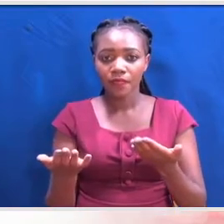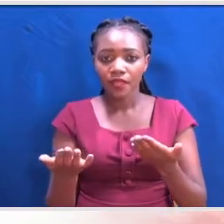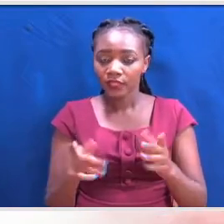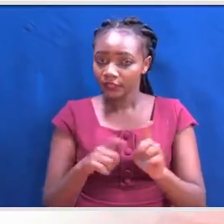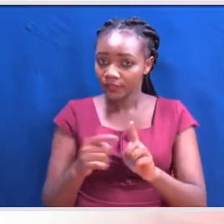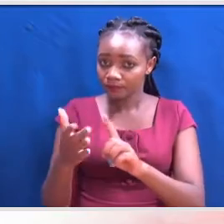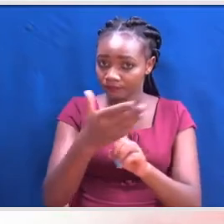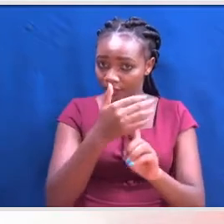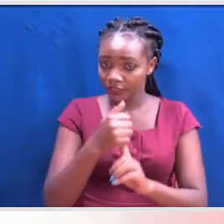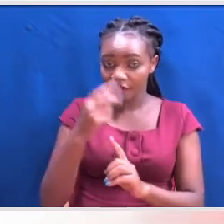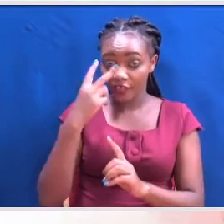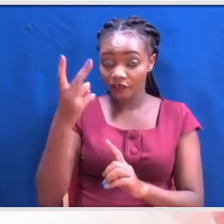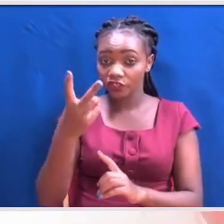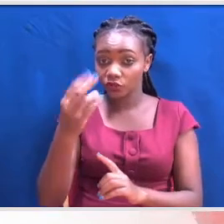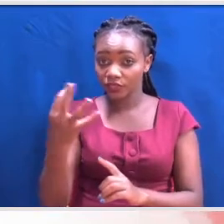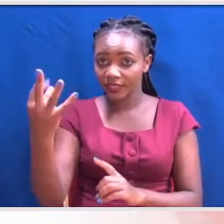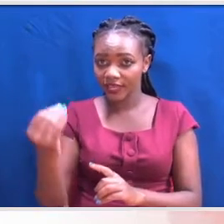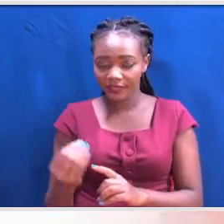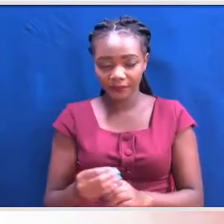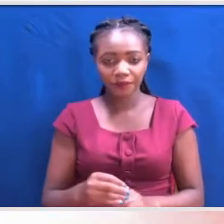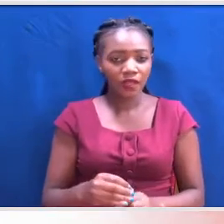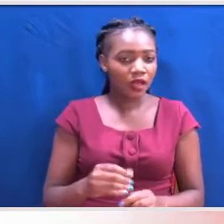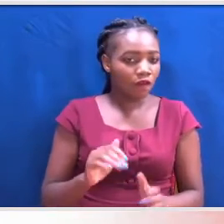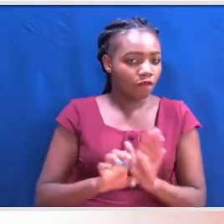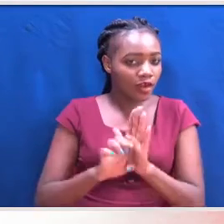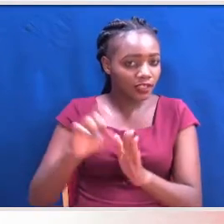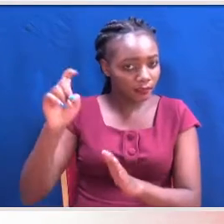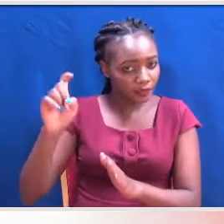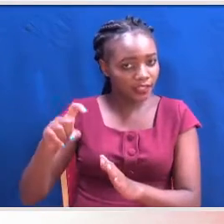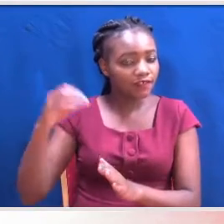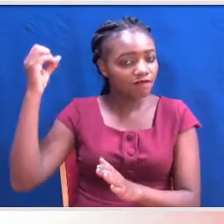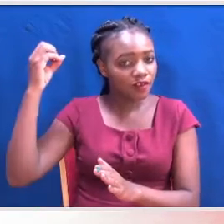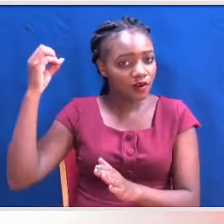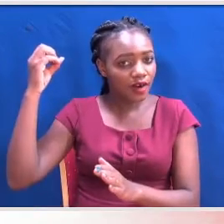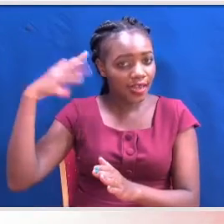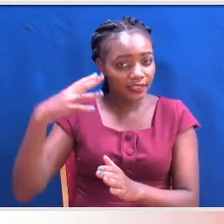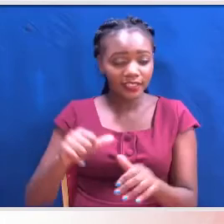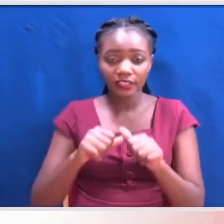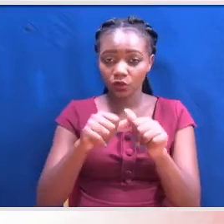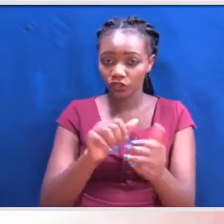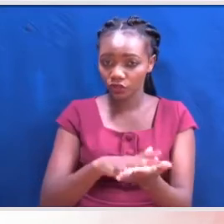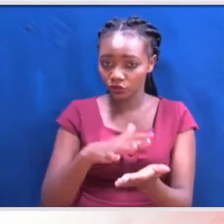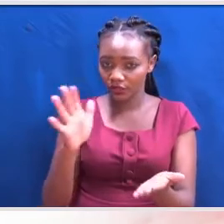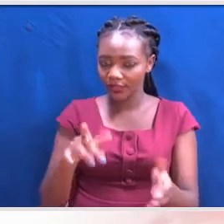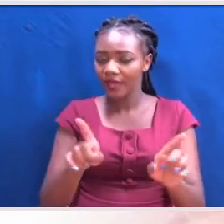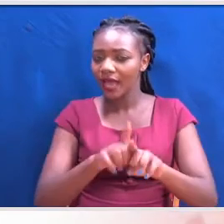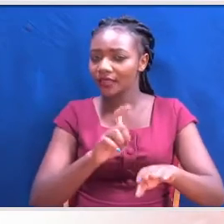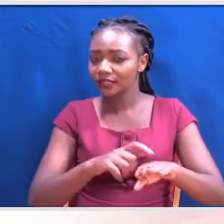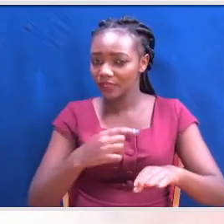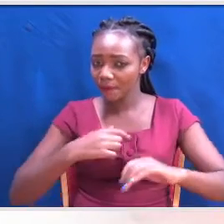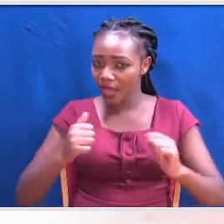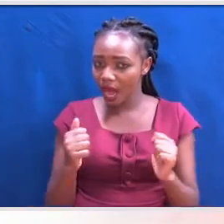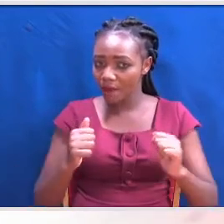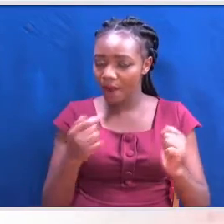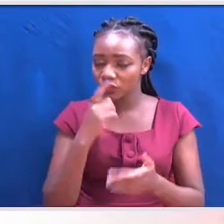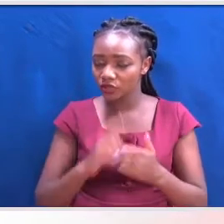2030, the demand for energy continues to increase. At the same time, I'm happy to mention